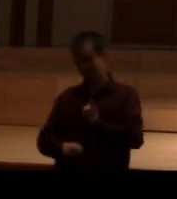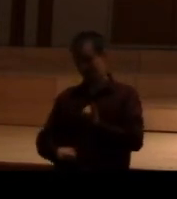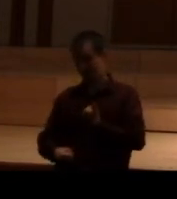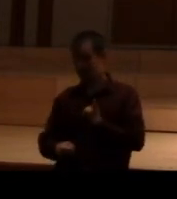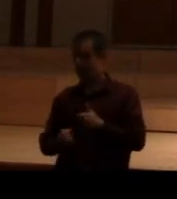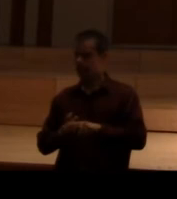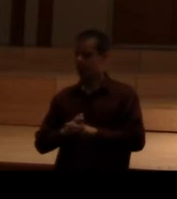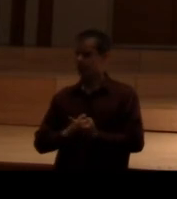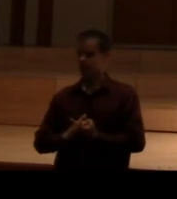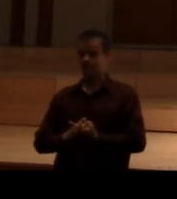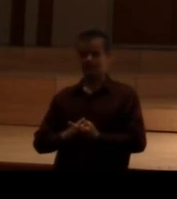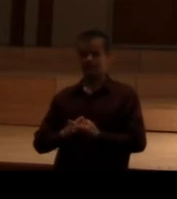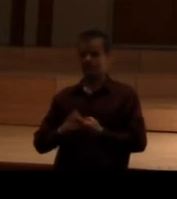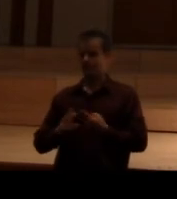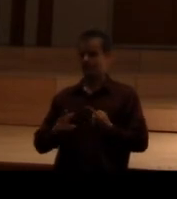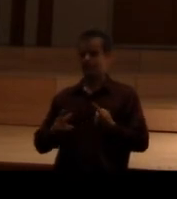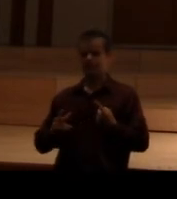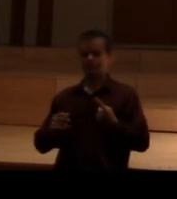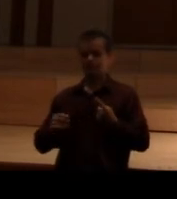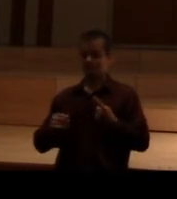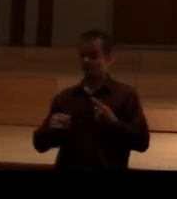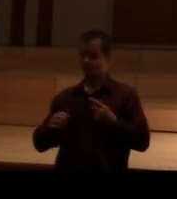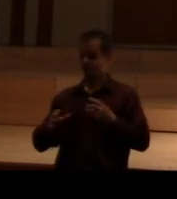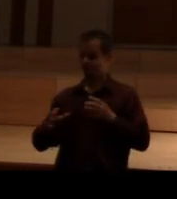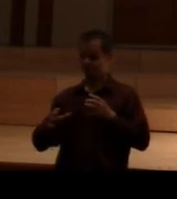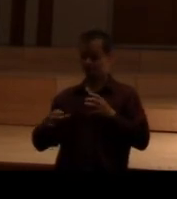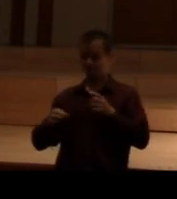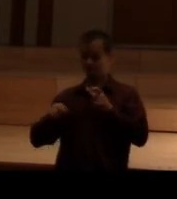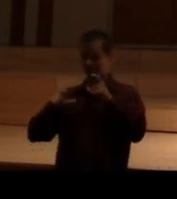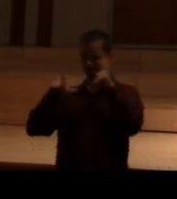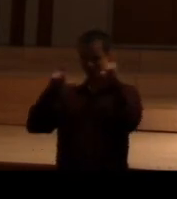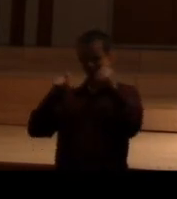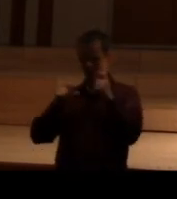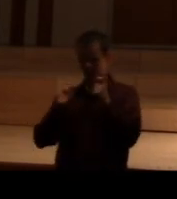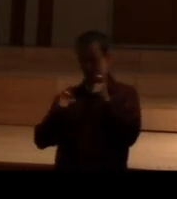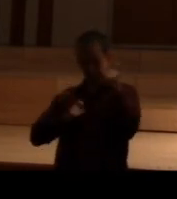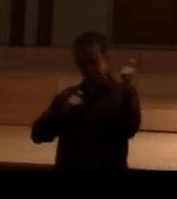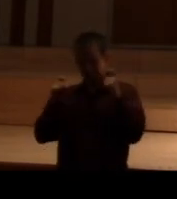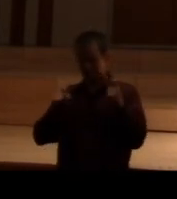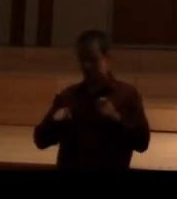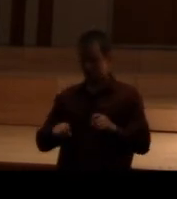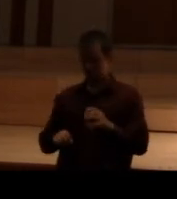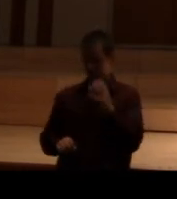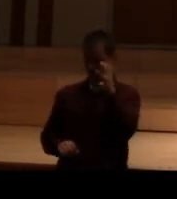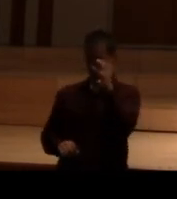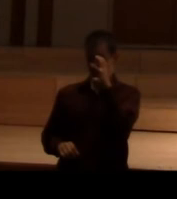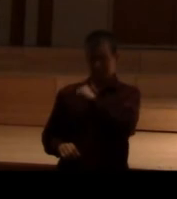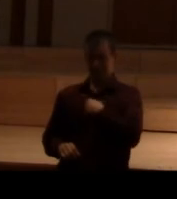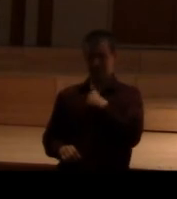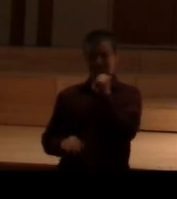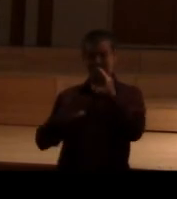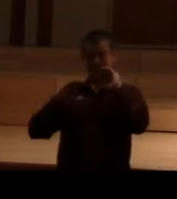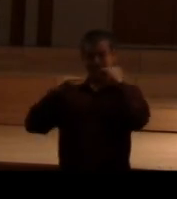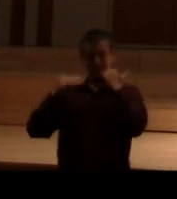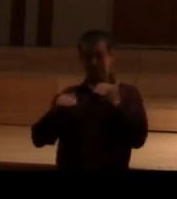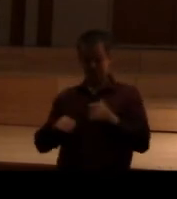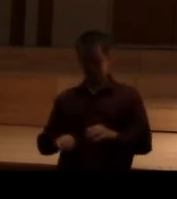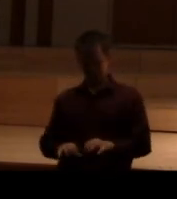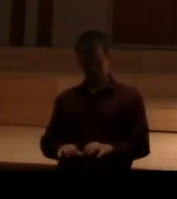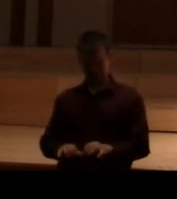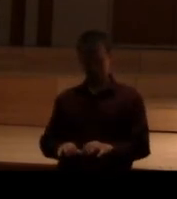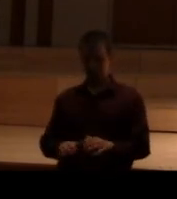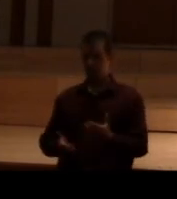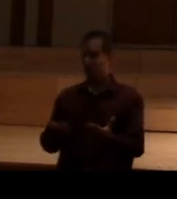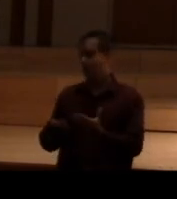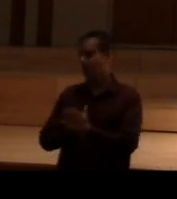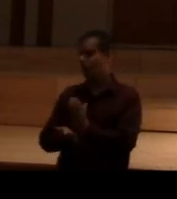starting to get this terribly huge grimace on my face, I guess. It was not a smile at all. It might have been okay.